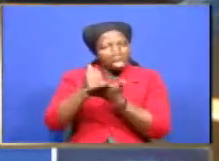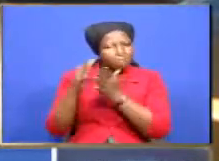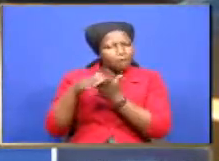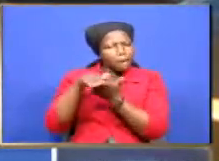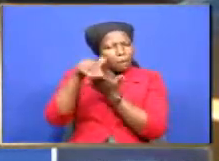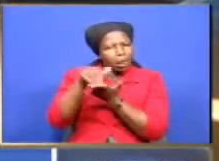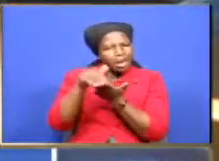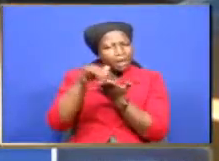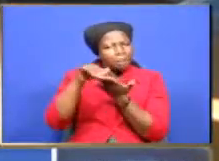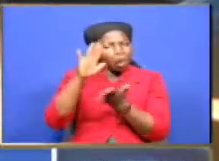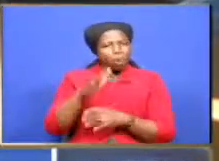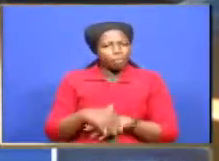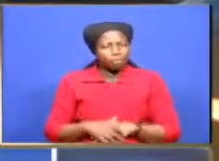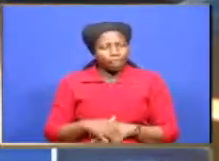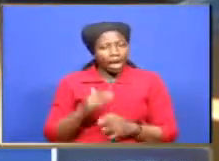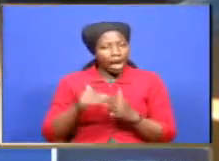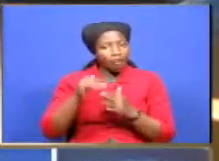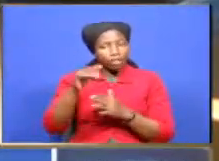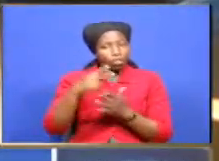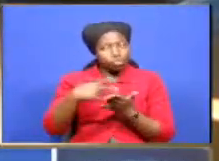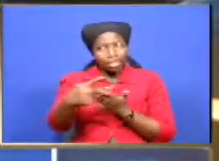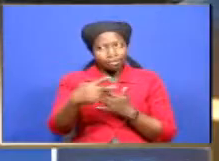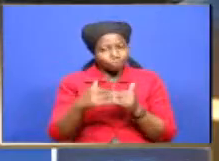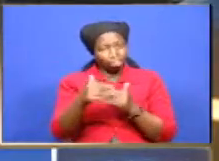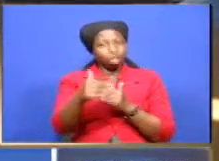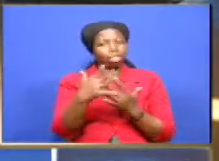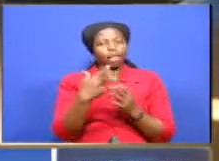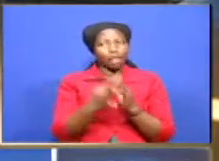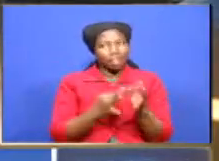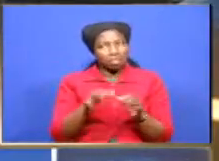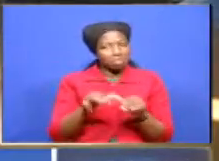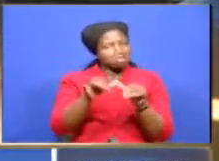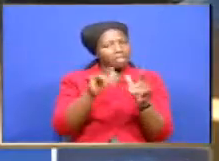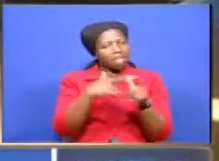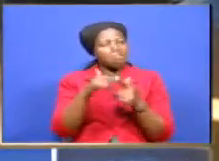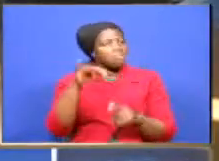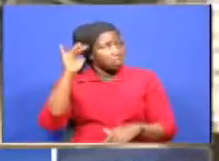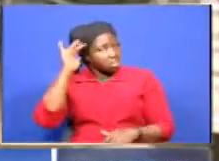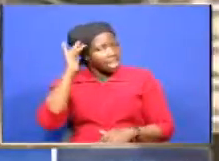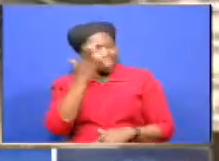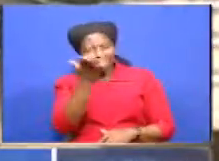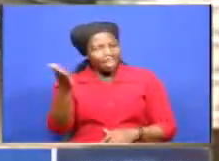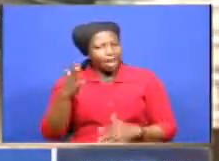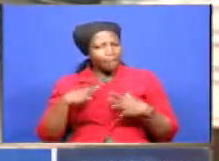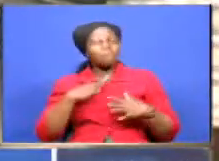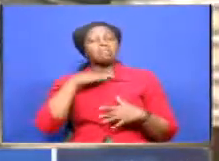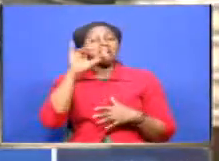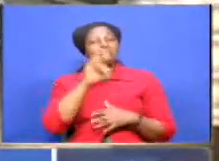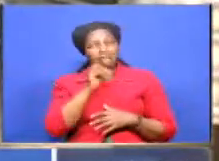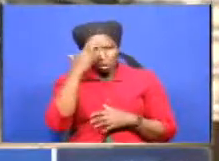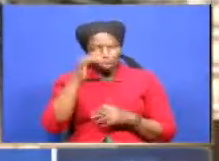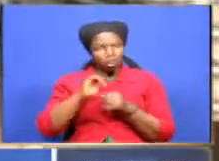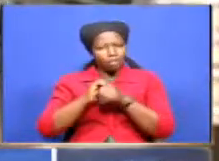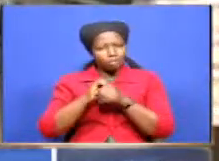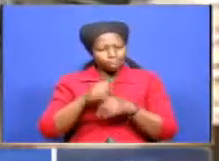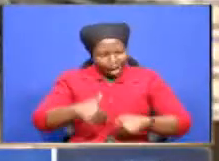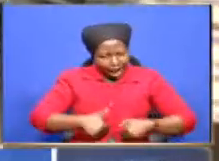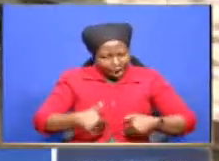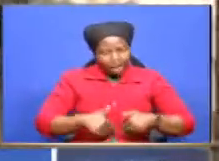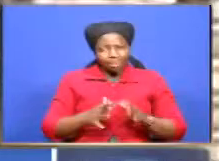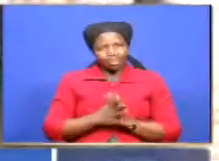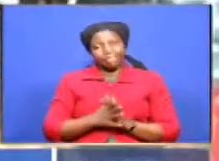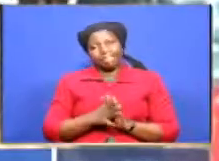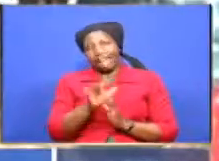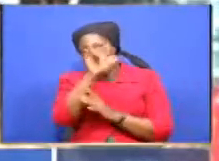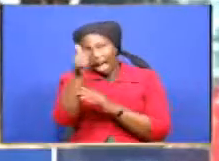Baada ya wiki mbili kama hivi ndio itaendelea, tutakuja kuambiwa kuna watu wamekufa kwa sababu ya njaa. Sentiments echoed by other leaders from the